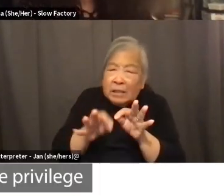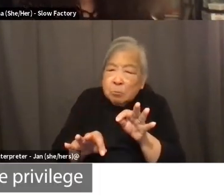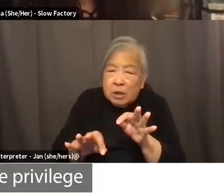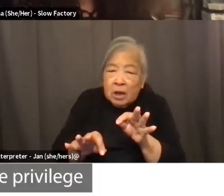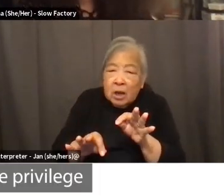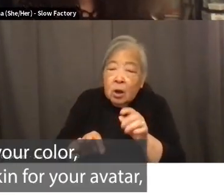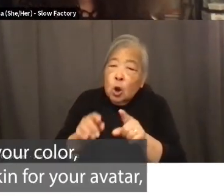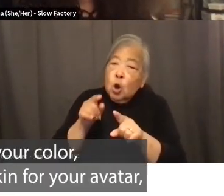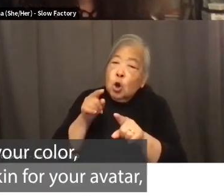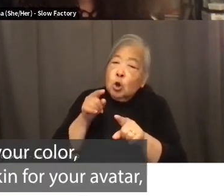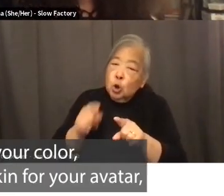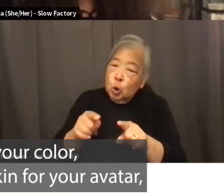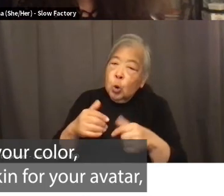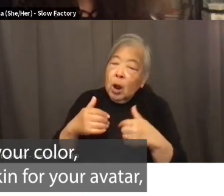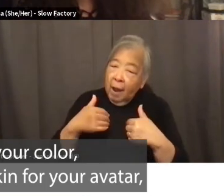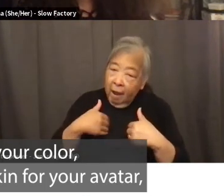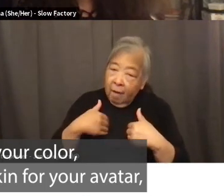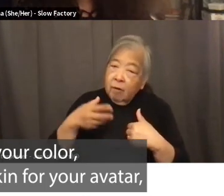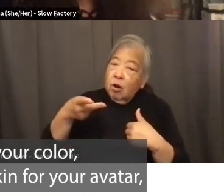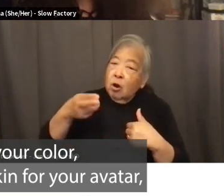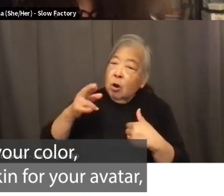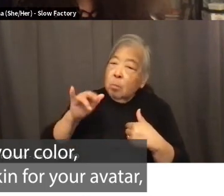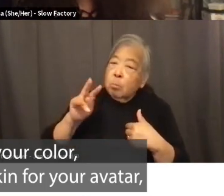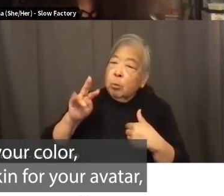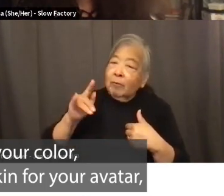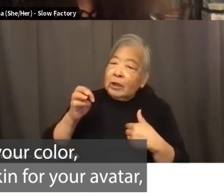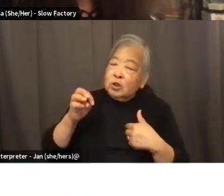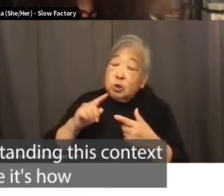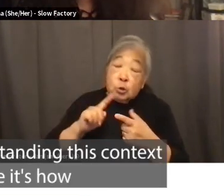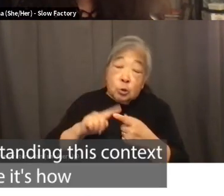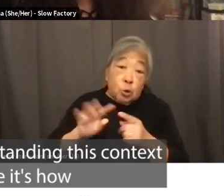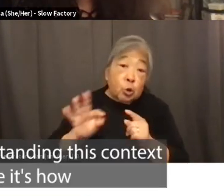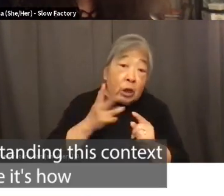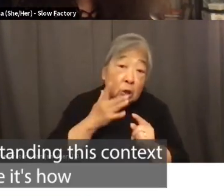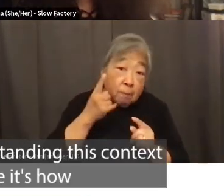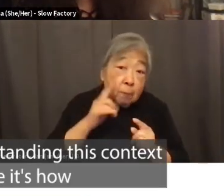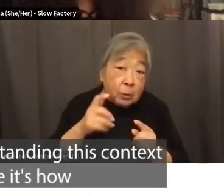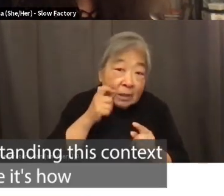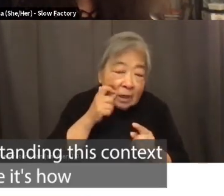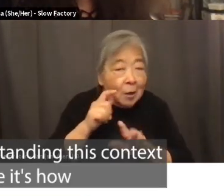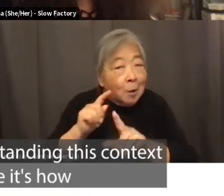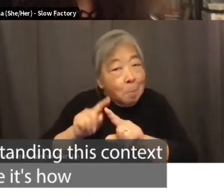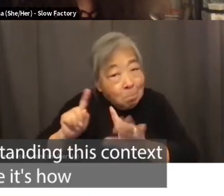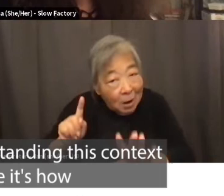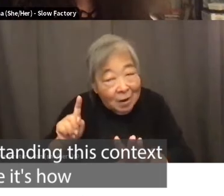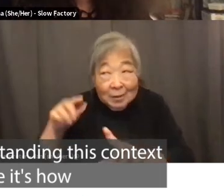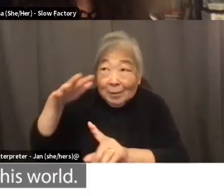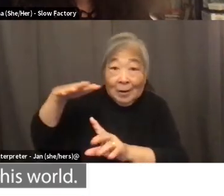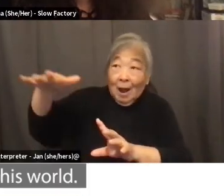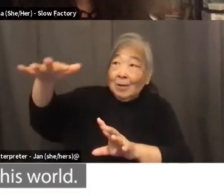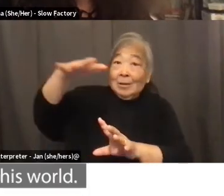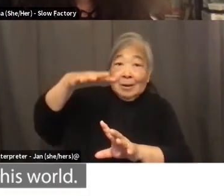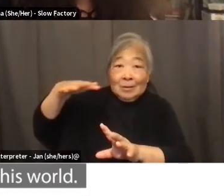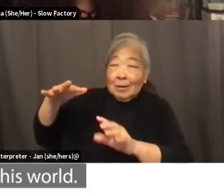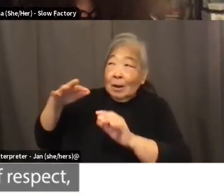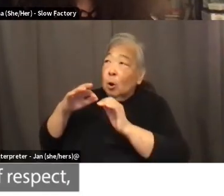you have the privilege to choose your color, the color of your skin for your avatar, but you're not understanding this context and how it